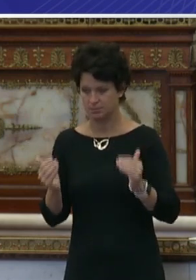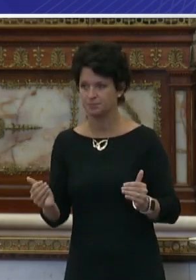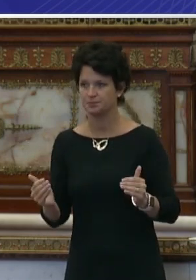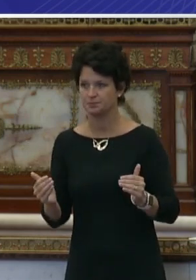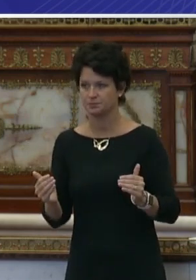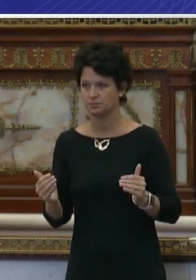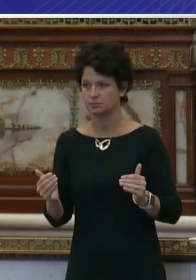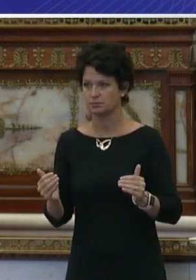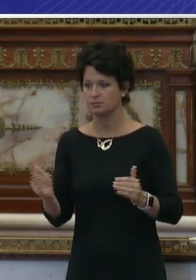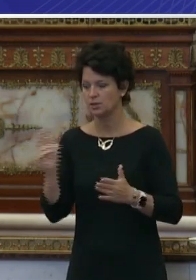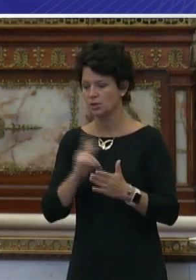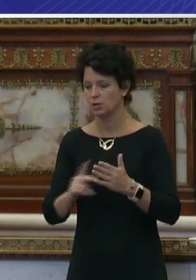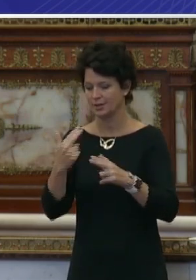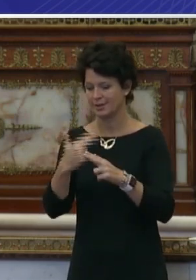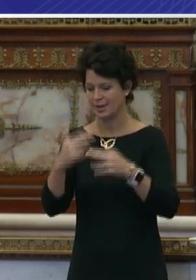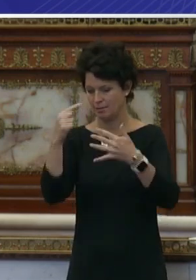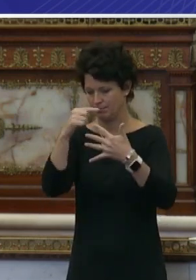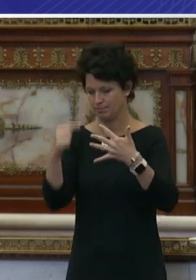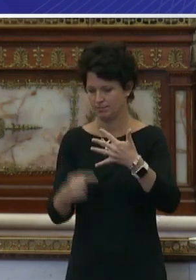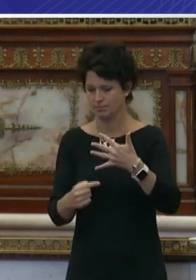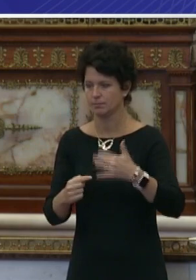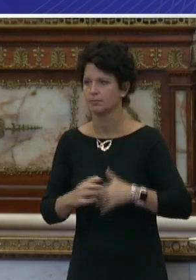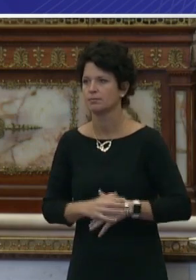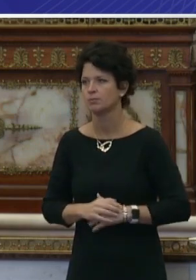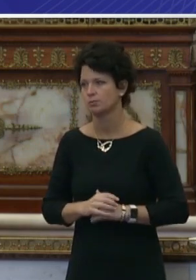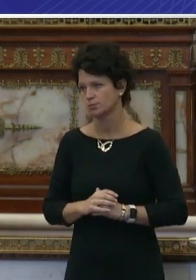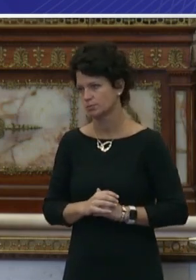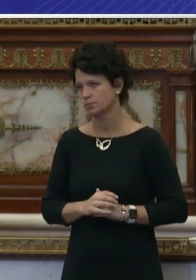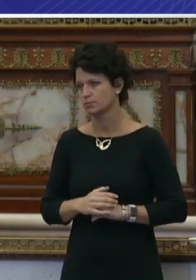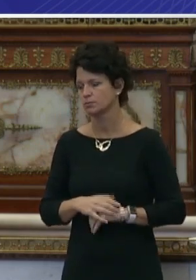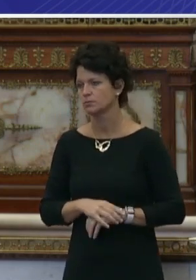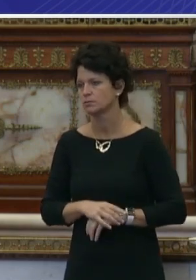we could have the clerk call the next panel forward, that'd be great.